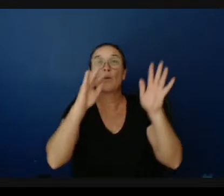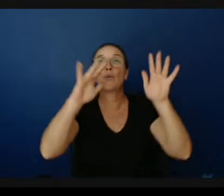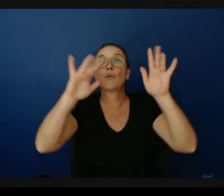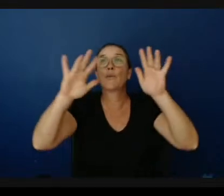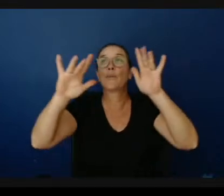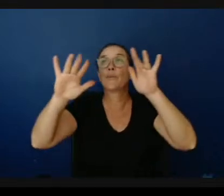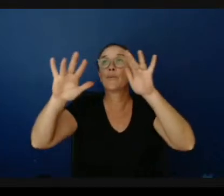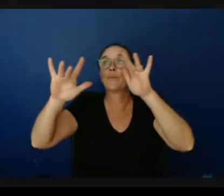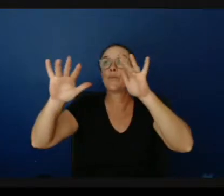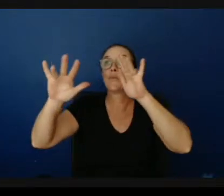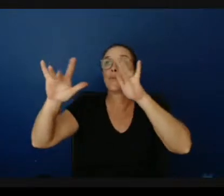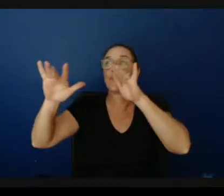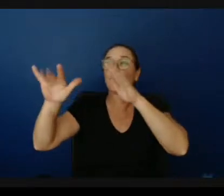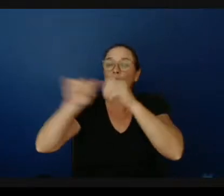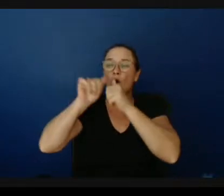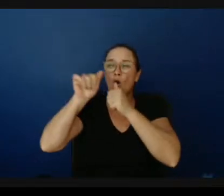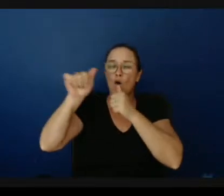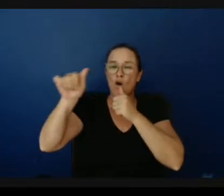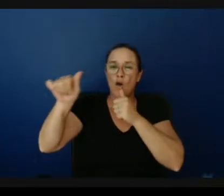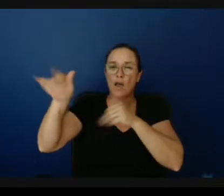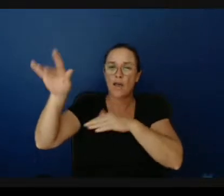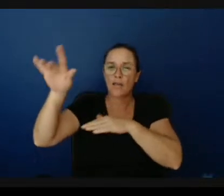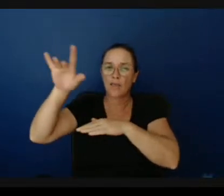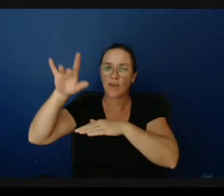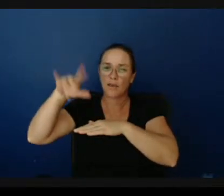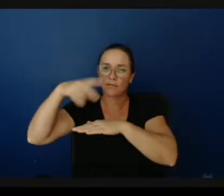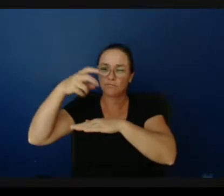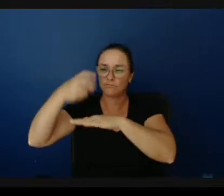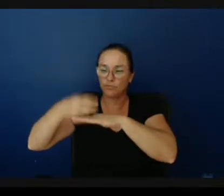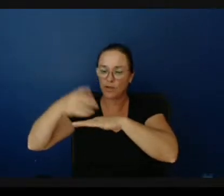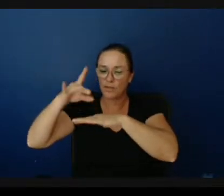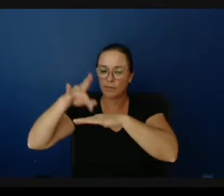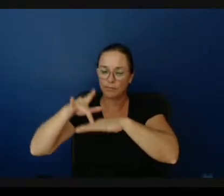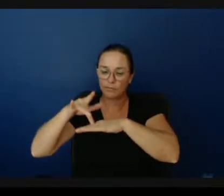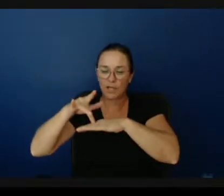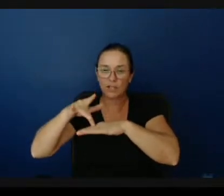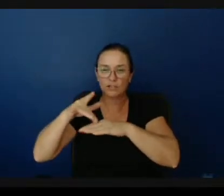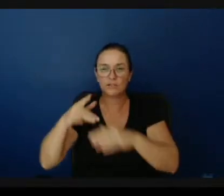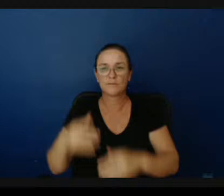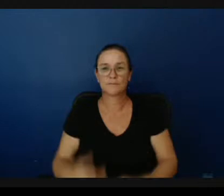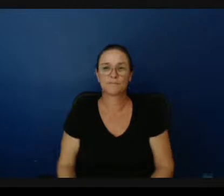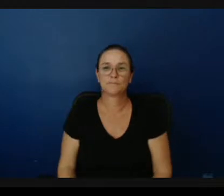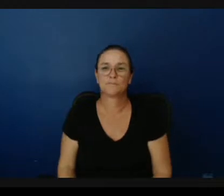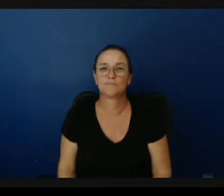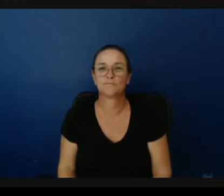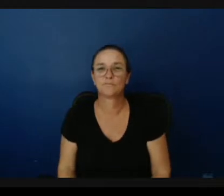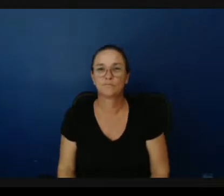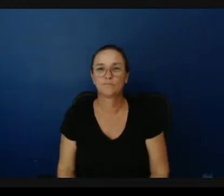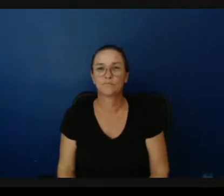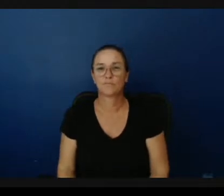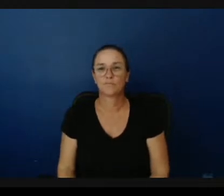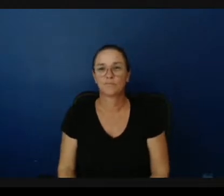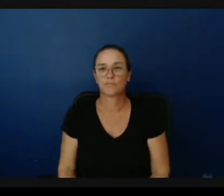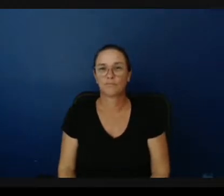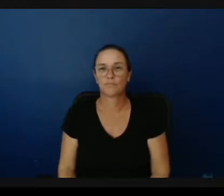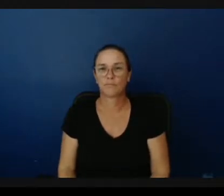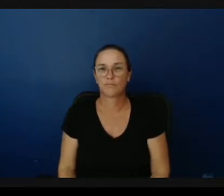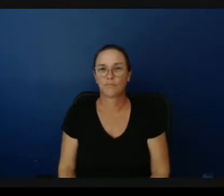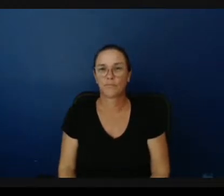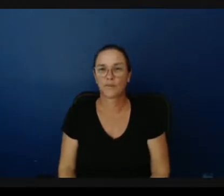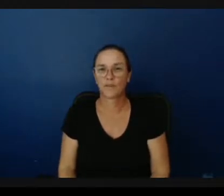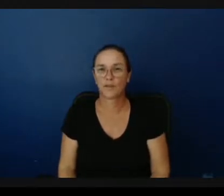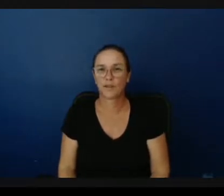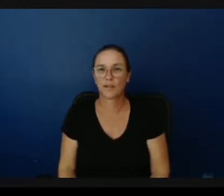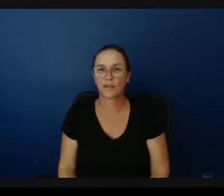a distance as well before finally falling to the ground. So yeah, there's lots of different stuff in there.